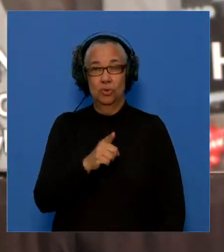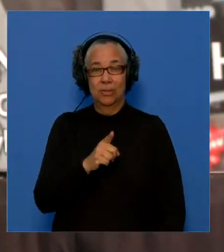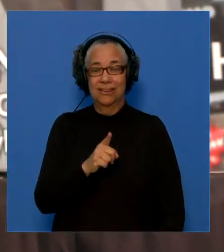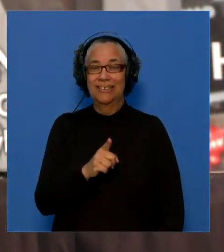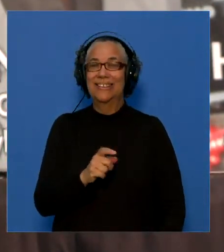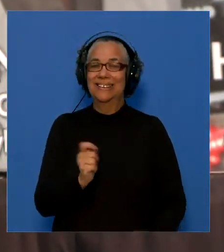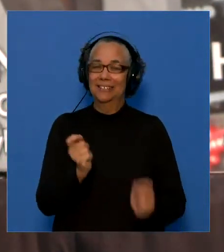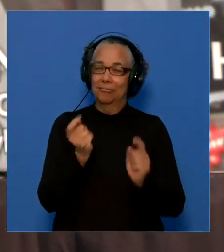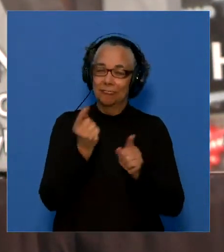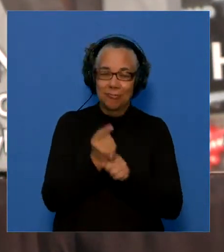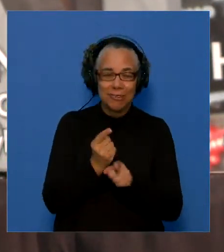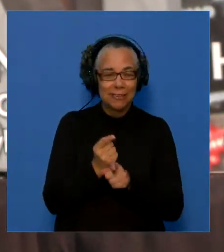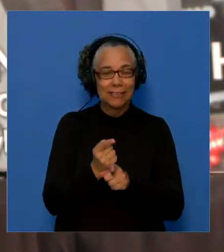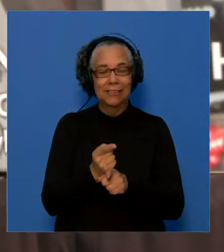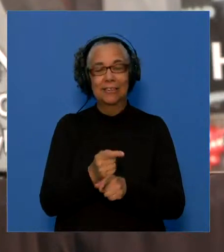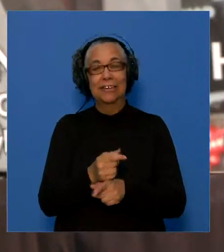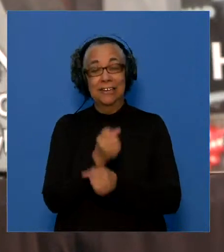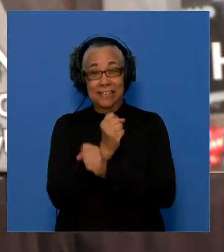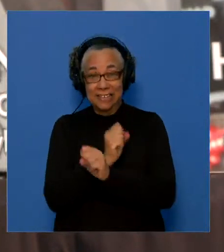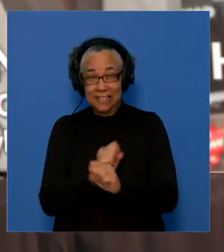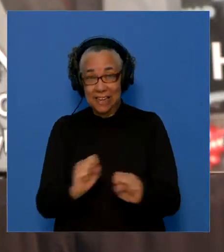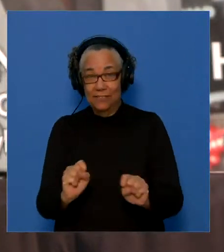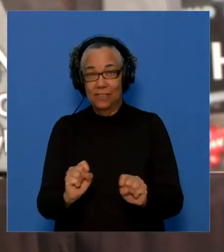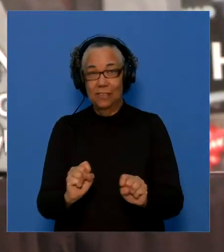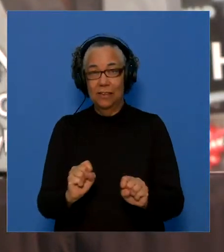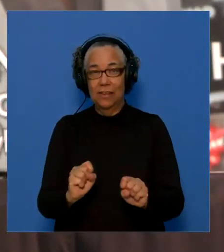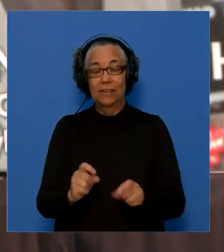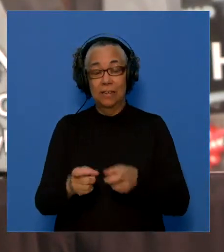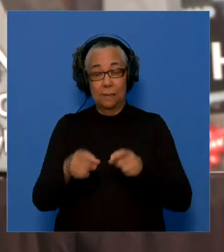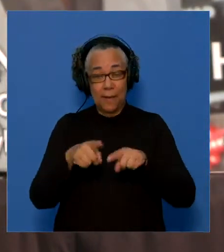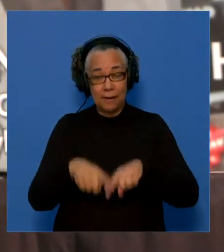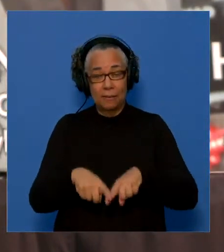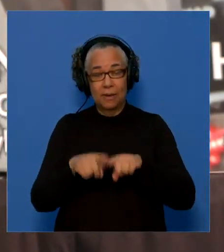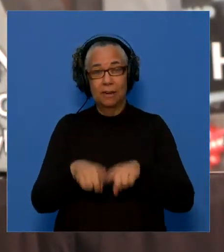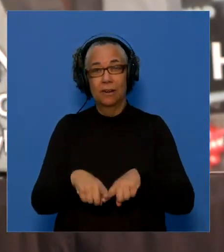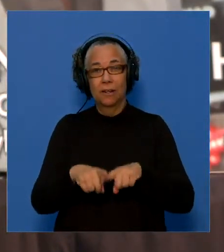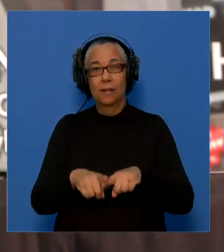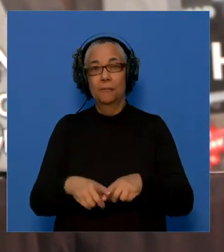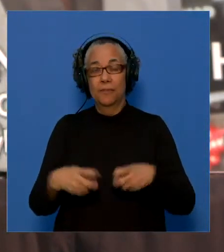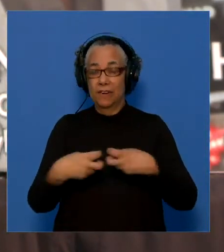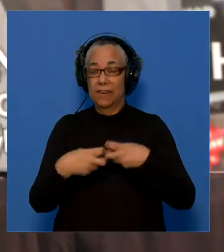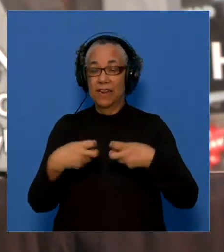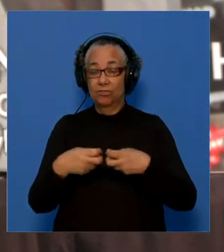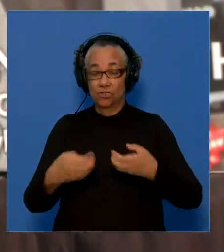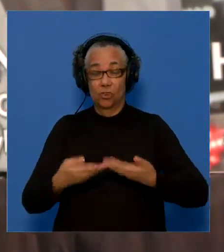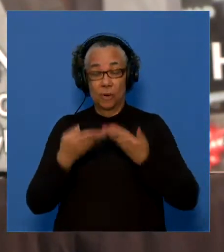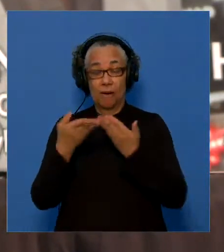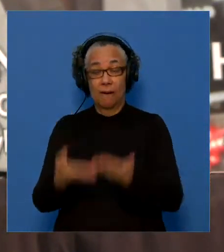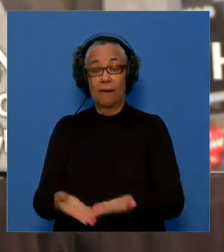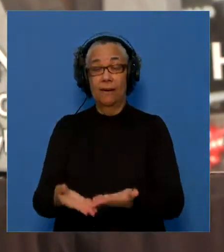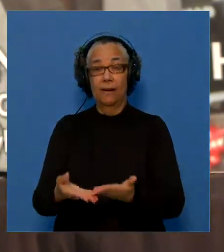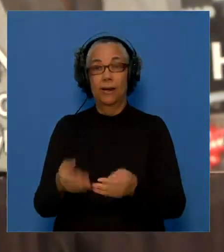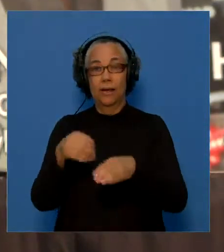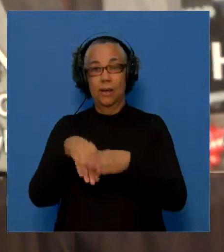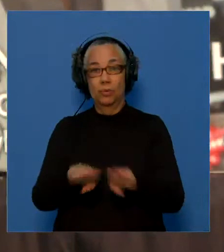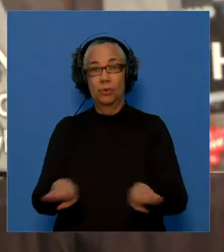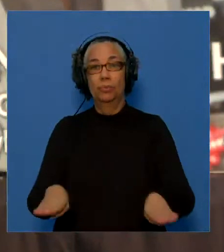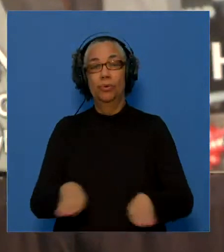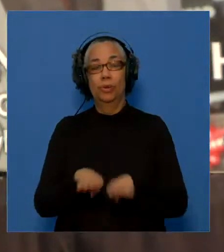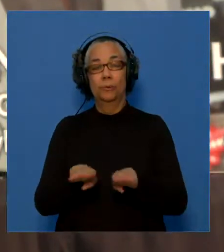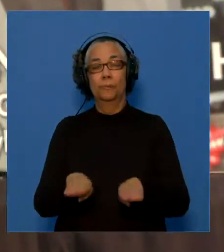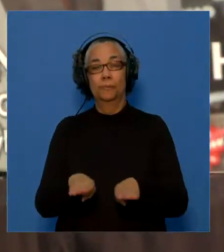adequacy, safety, sustainability, and reliability of electricity supply in Bermuda so that